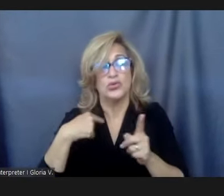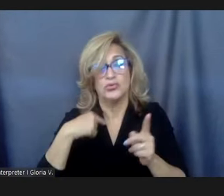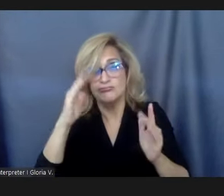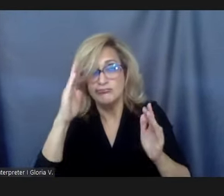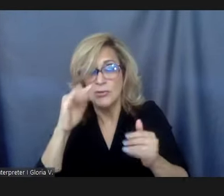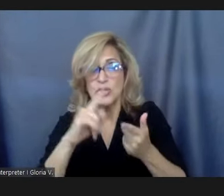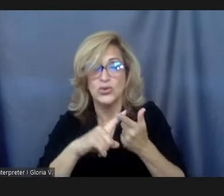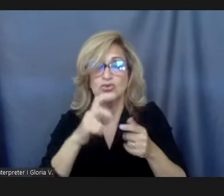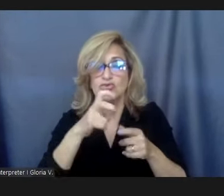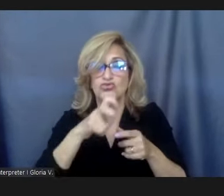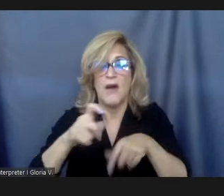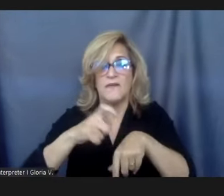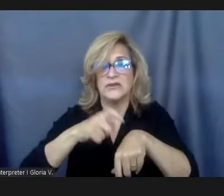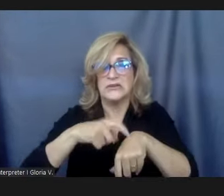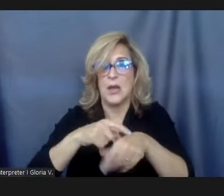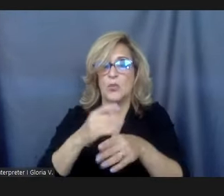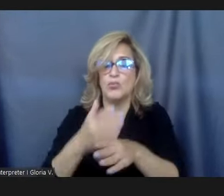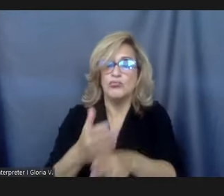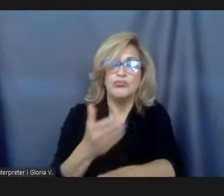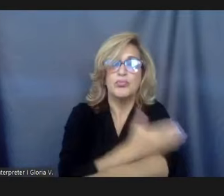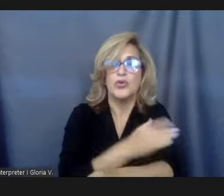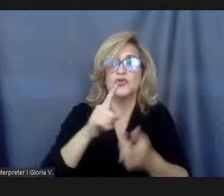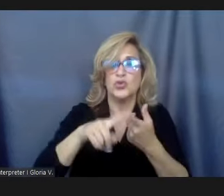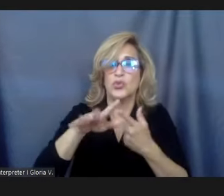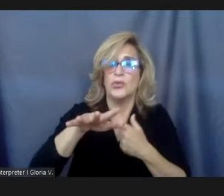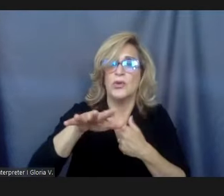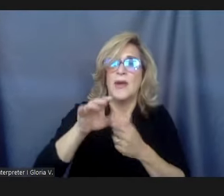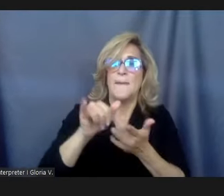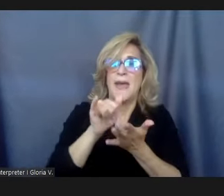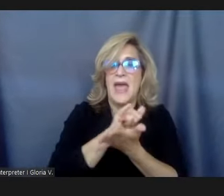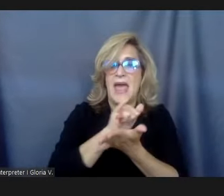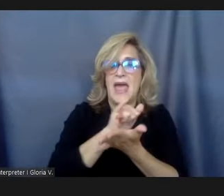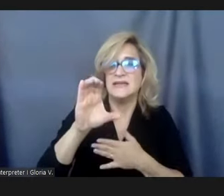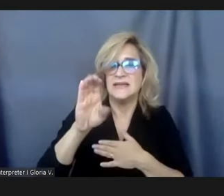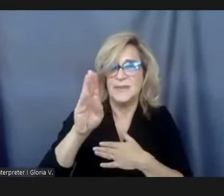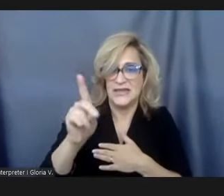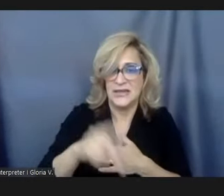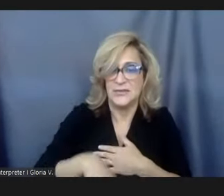travel times within the Manhattan Central Business District, again, as there would be less congestion.